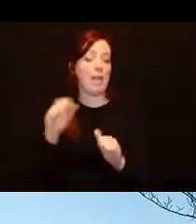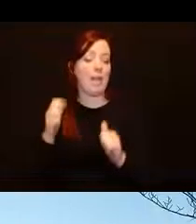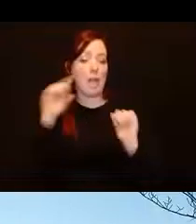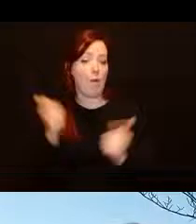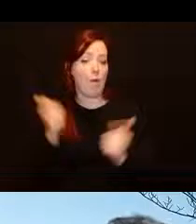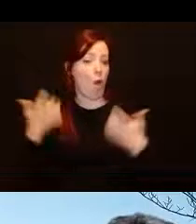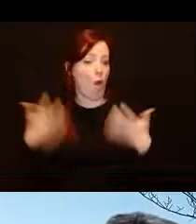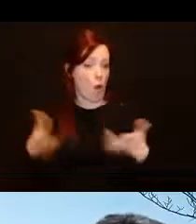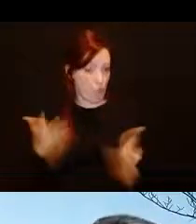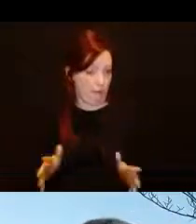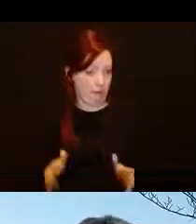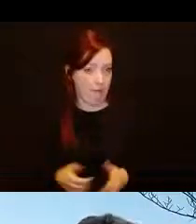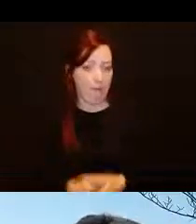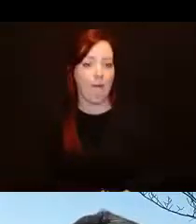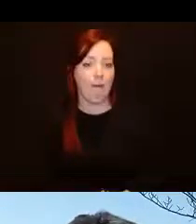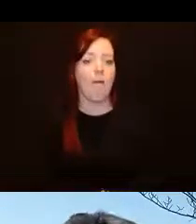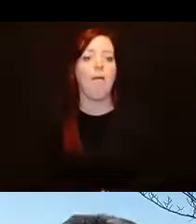So we adopted